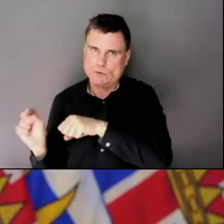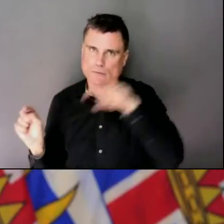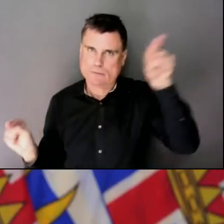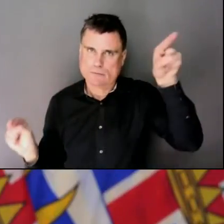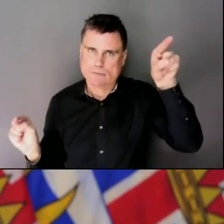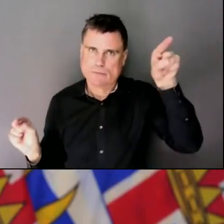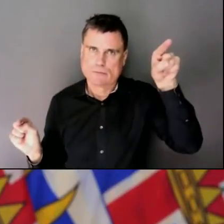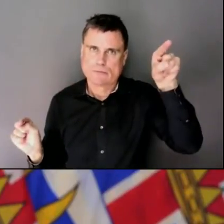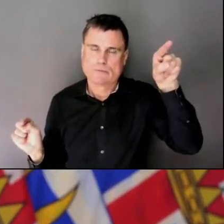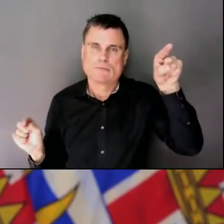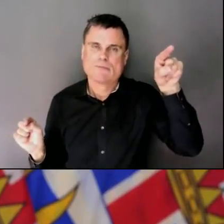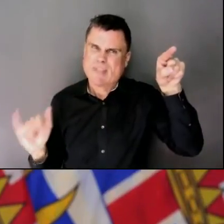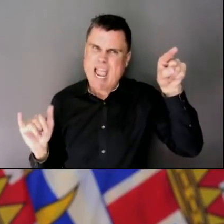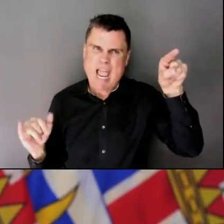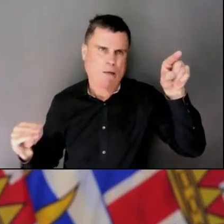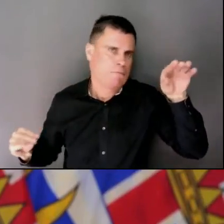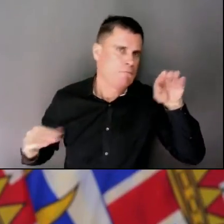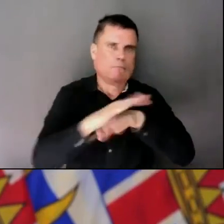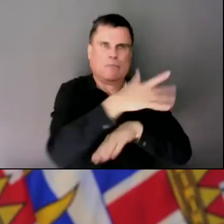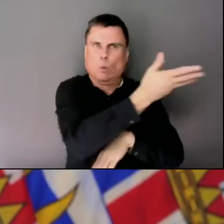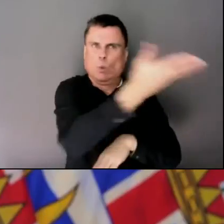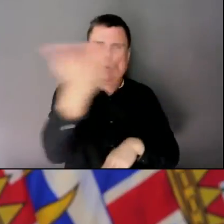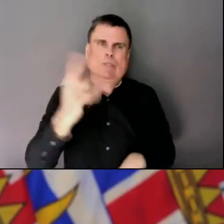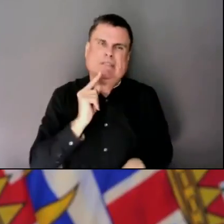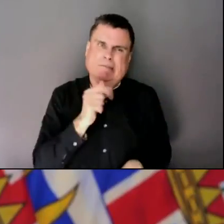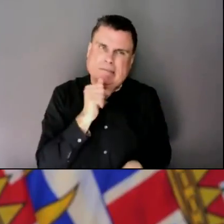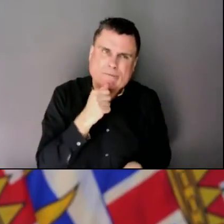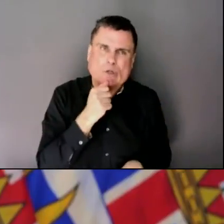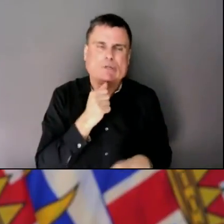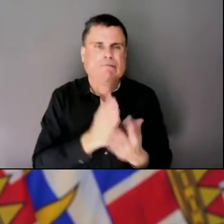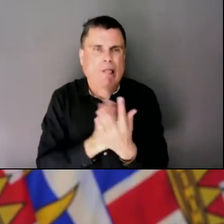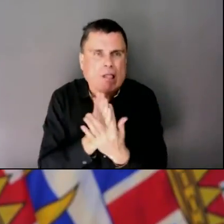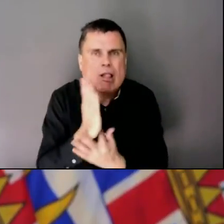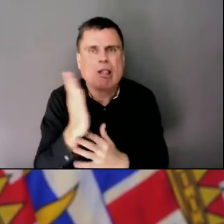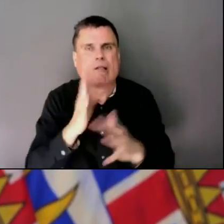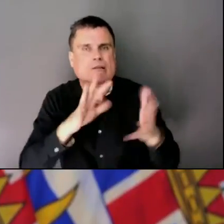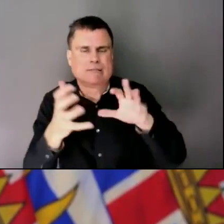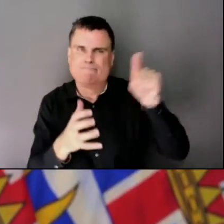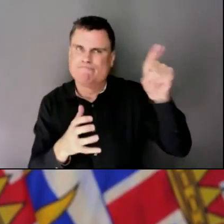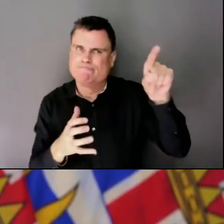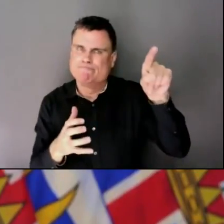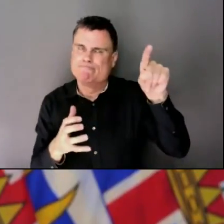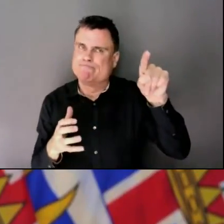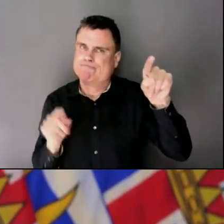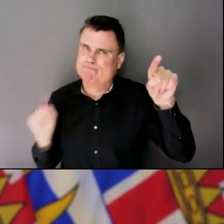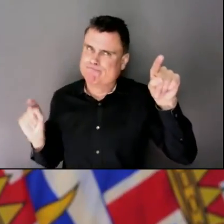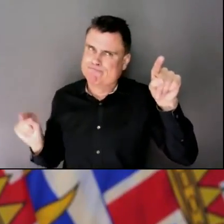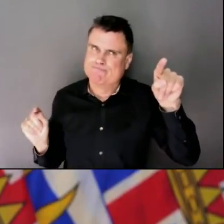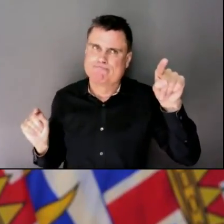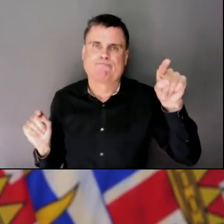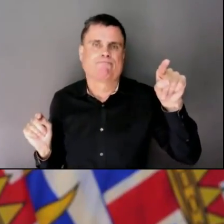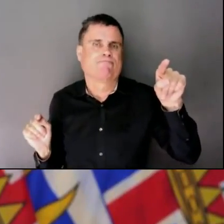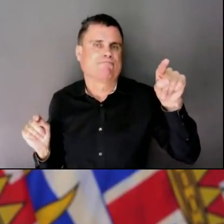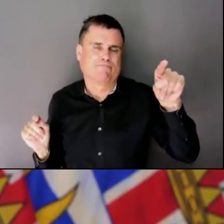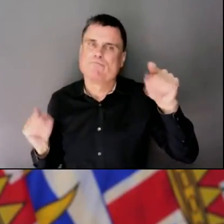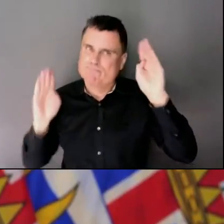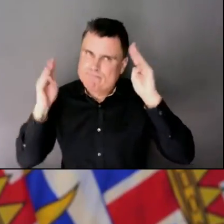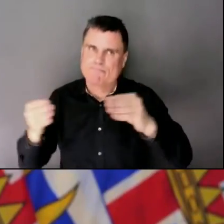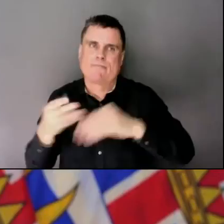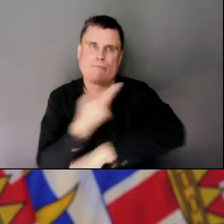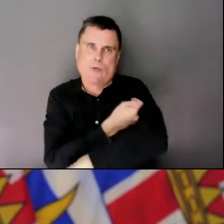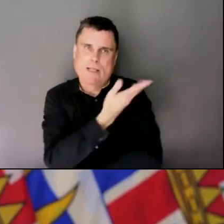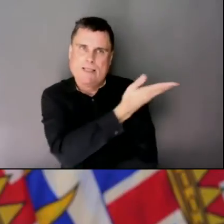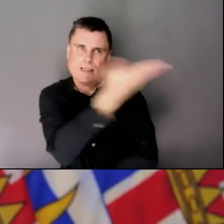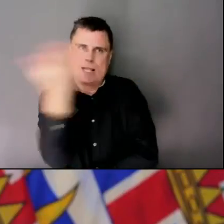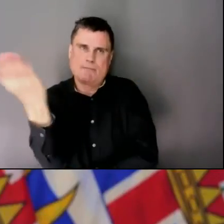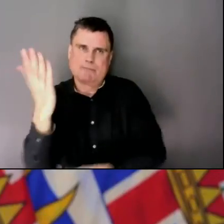from this virus, and to be able to protect them is the focus of the vaccine program and is what is going to